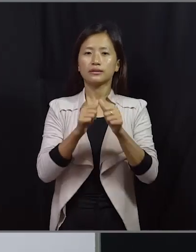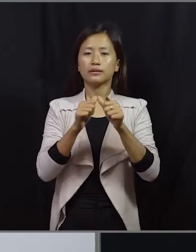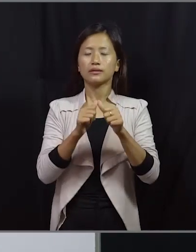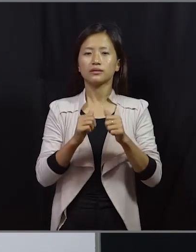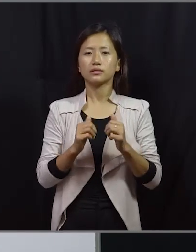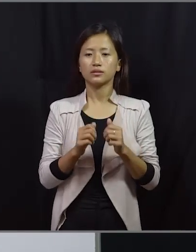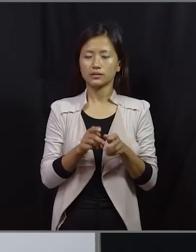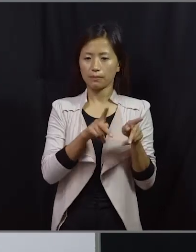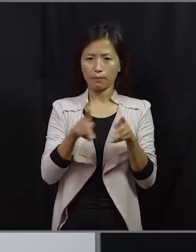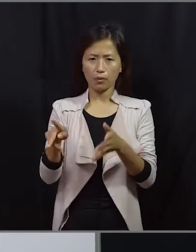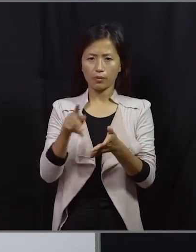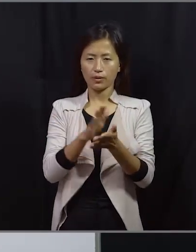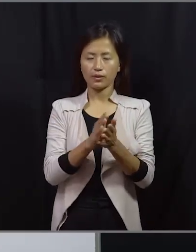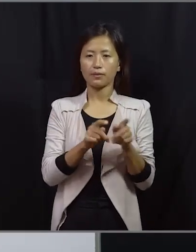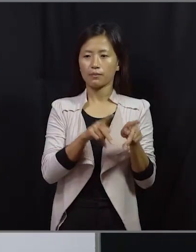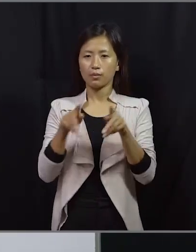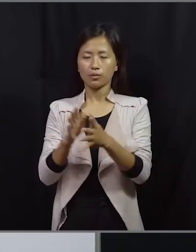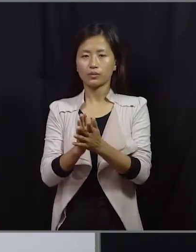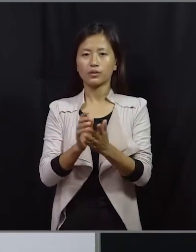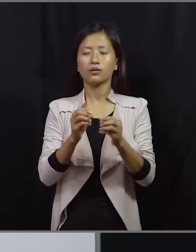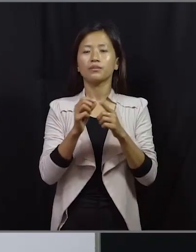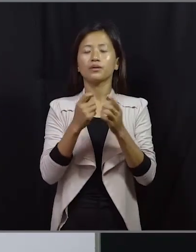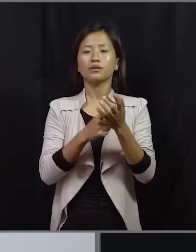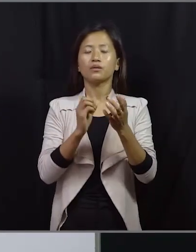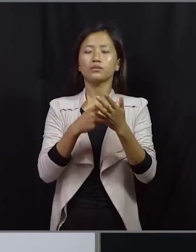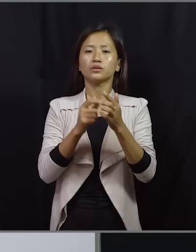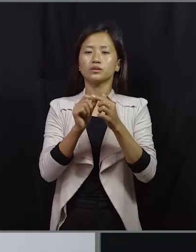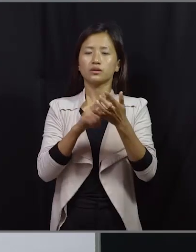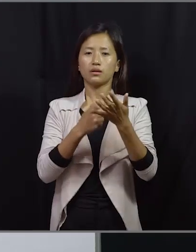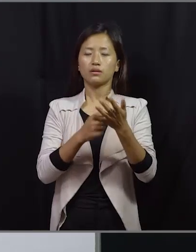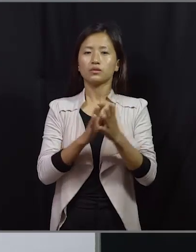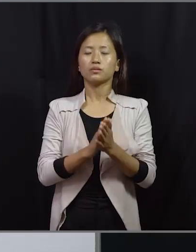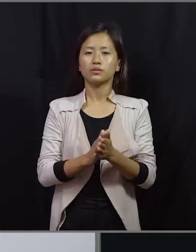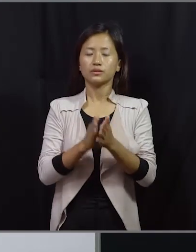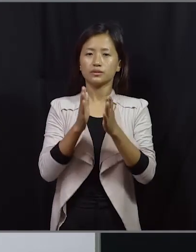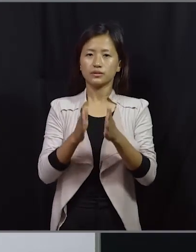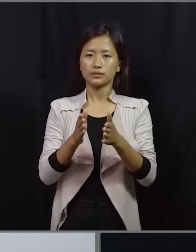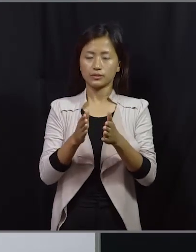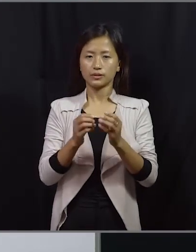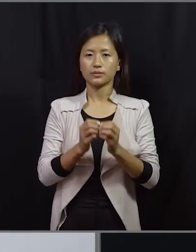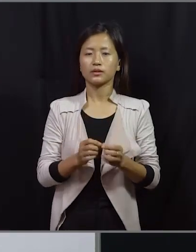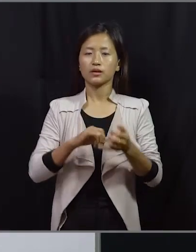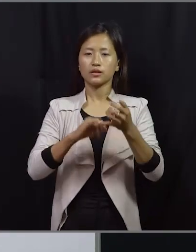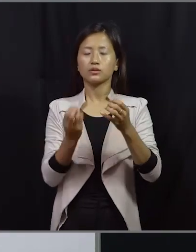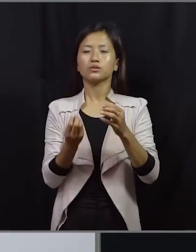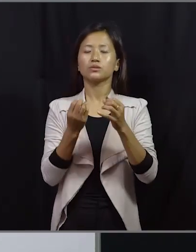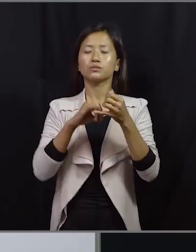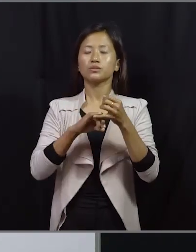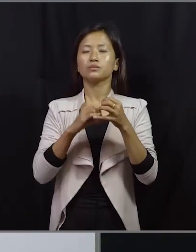a proper subset of B. Okay, proper subset. If you don't put that line, we call it as proper subset.